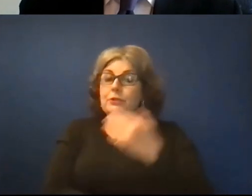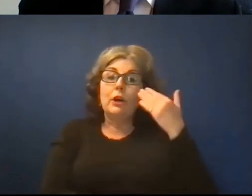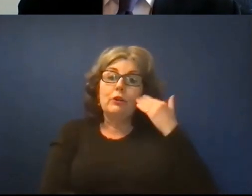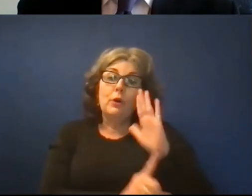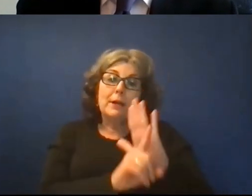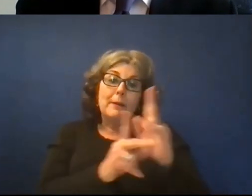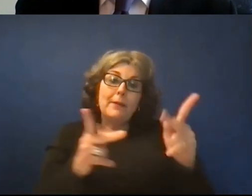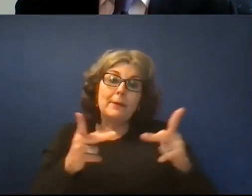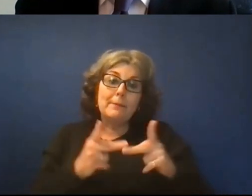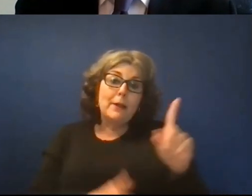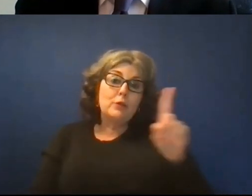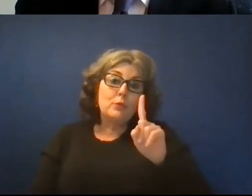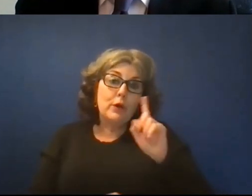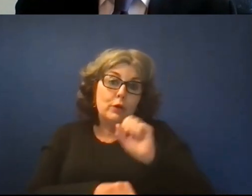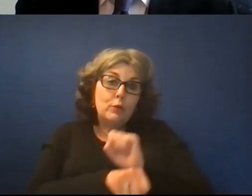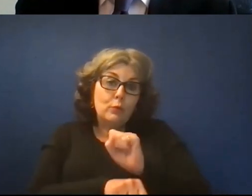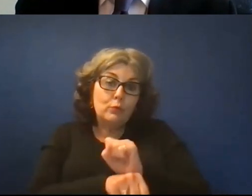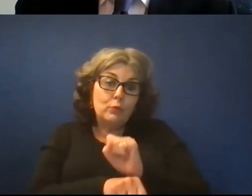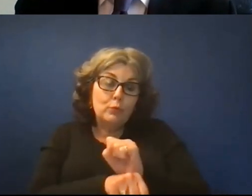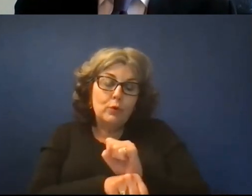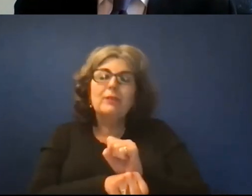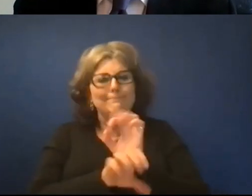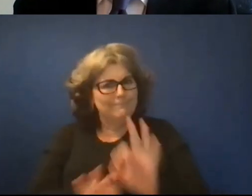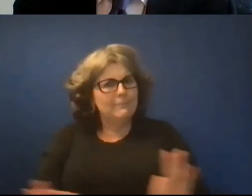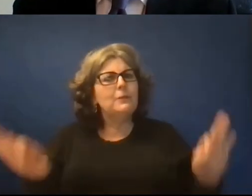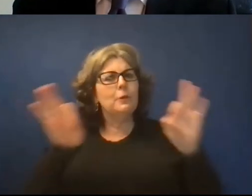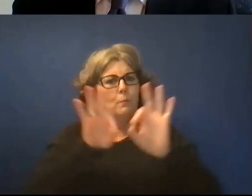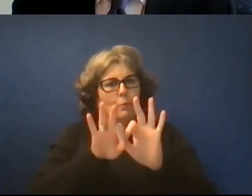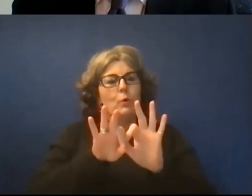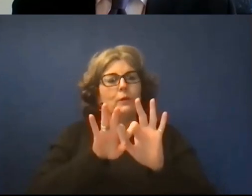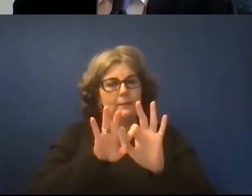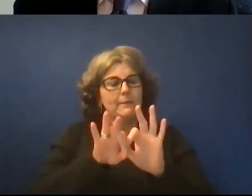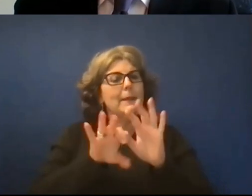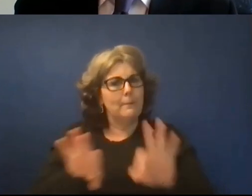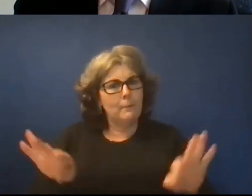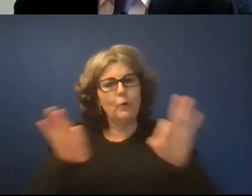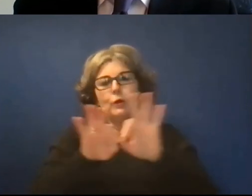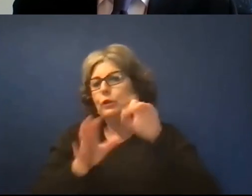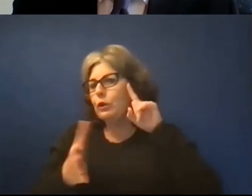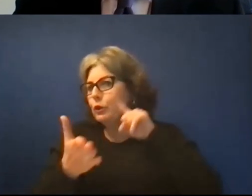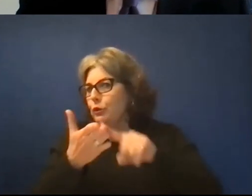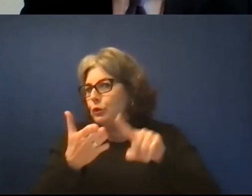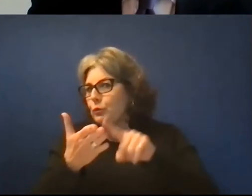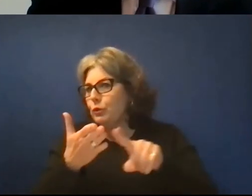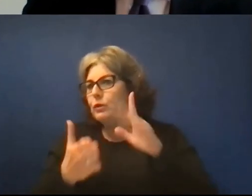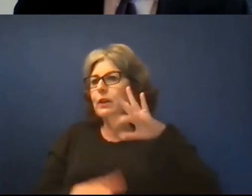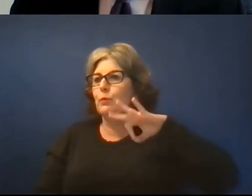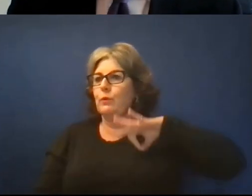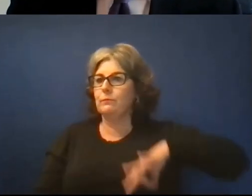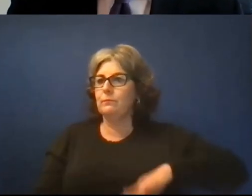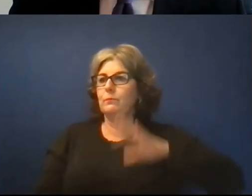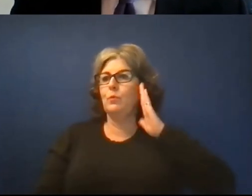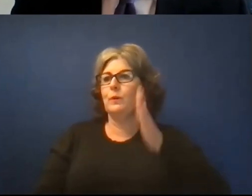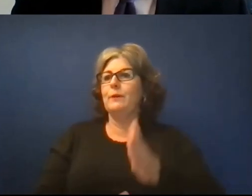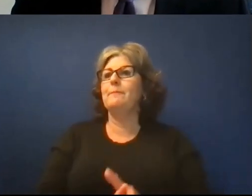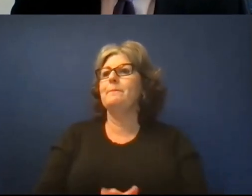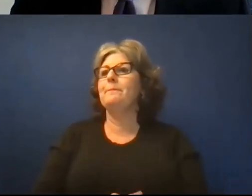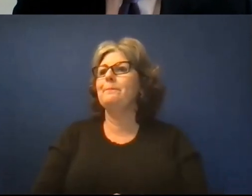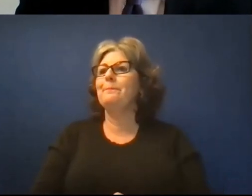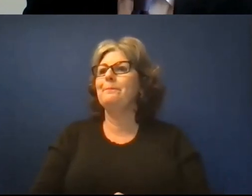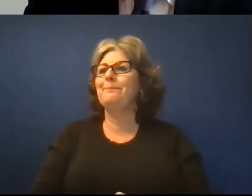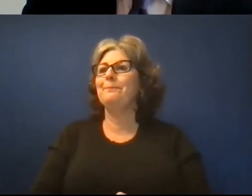the place that you want to work is hugely important. Definitely do that research. It will make you stand out from a lot of other